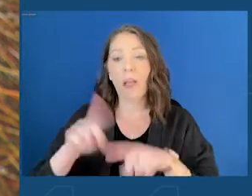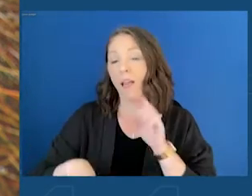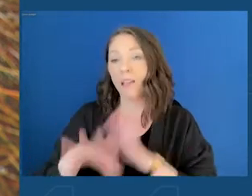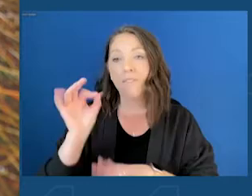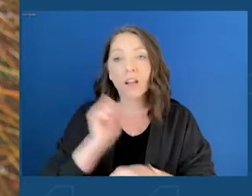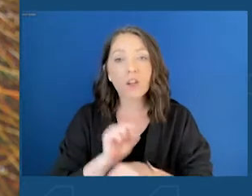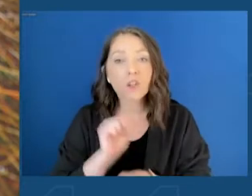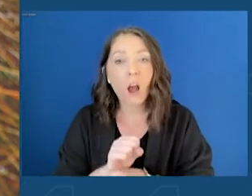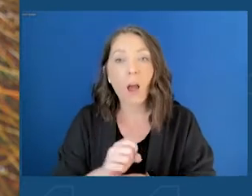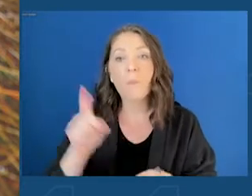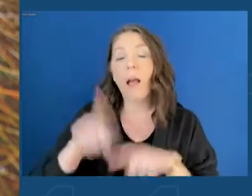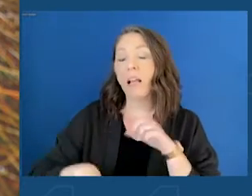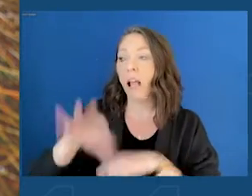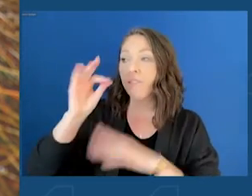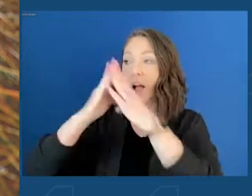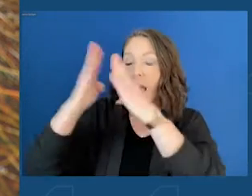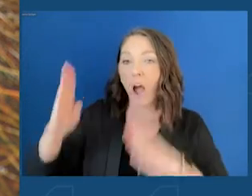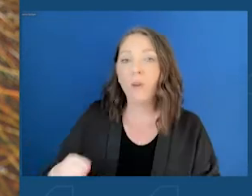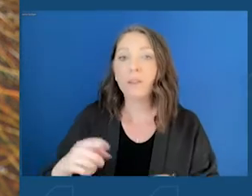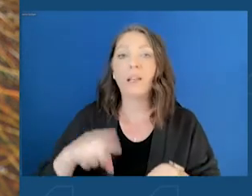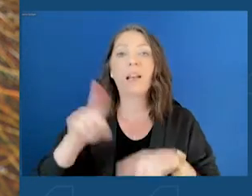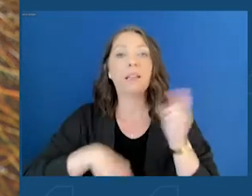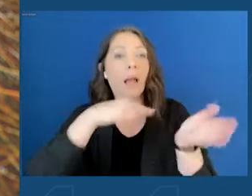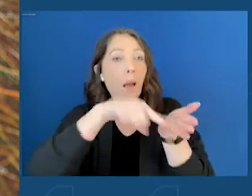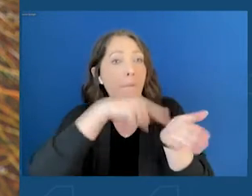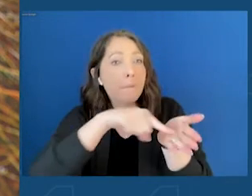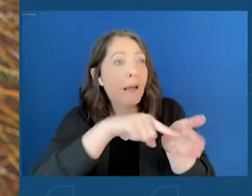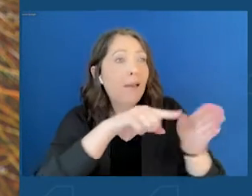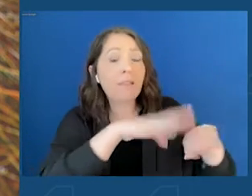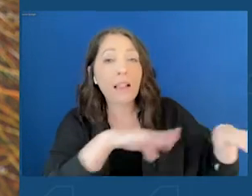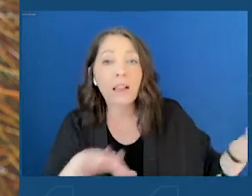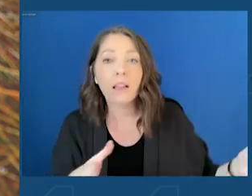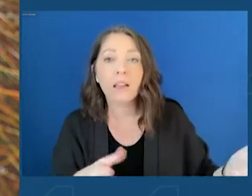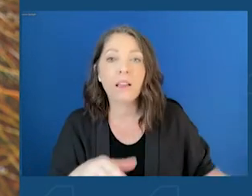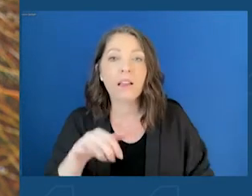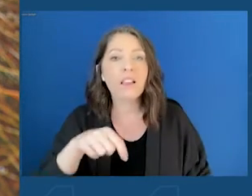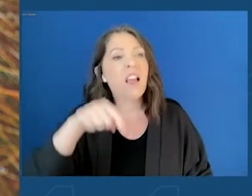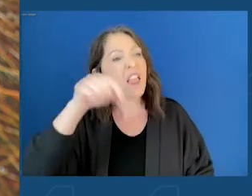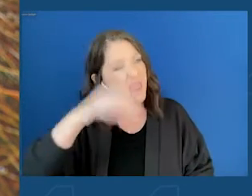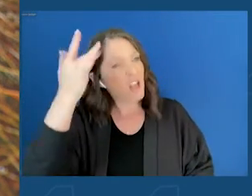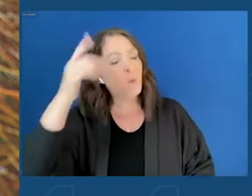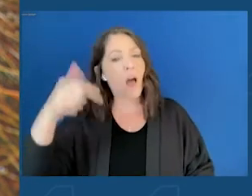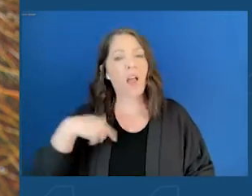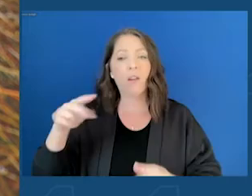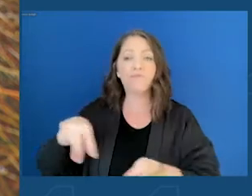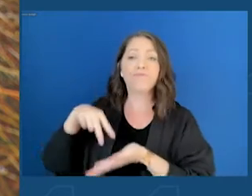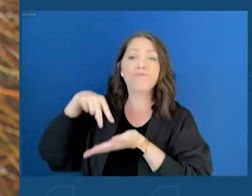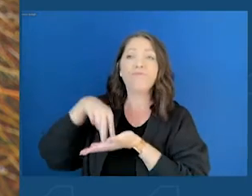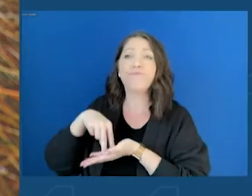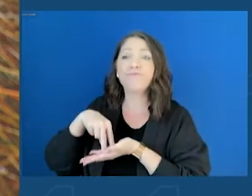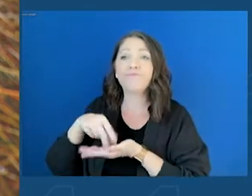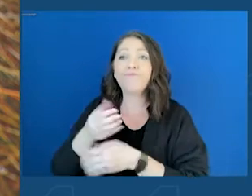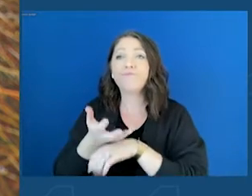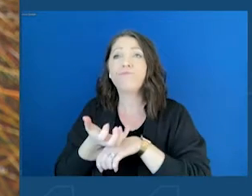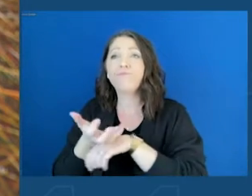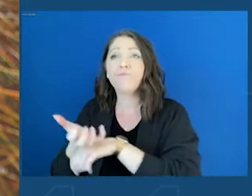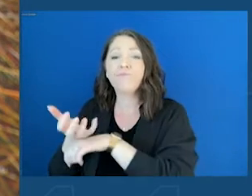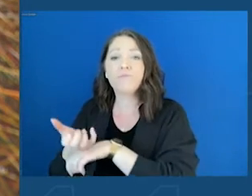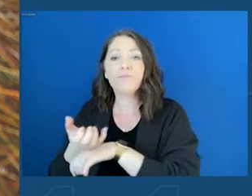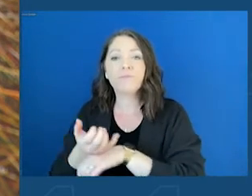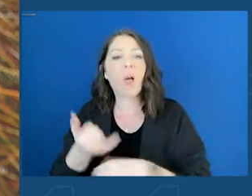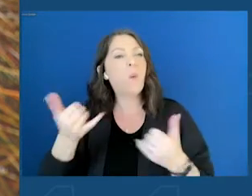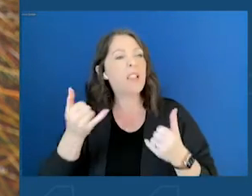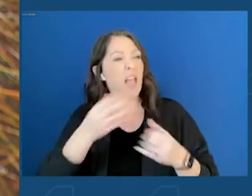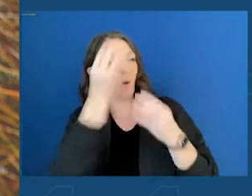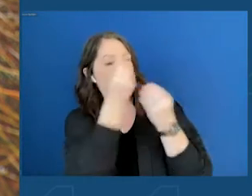find housing. I can't pay for my kids. This is why I'm on the corner. Well, now we can say you no longer have to